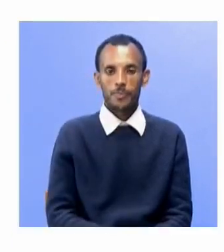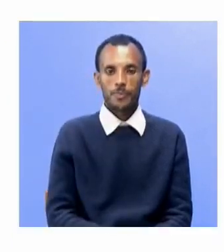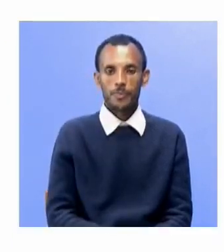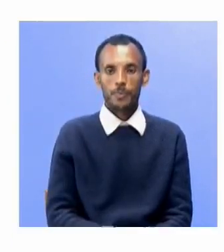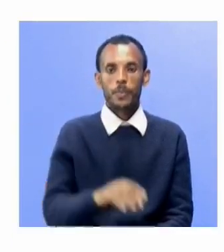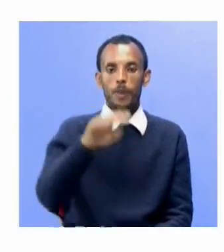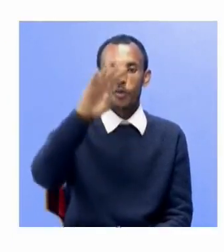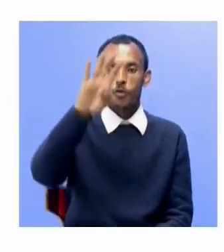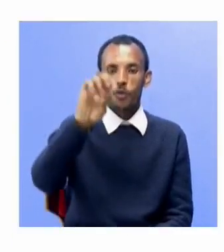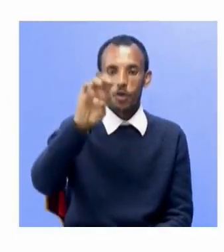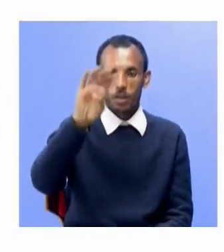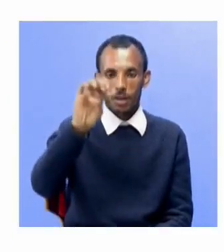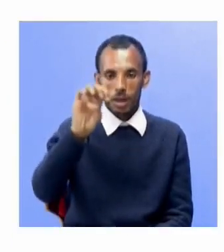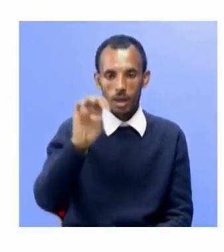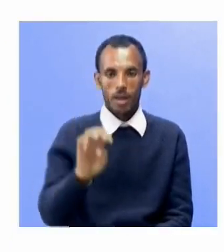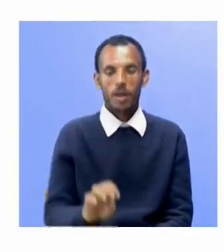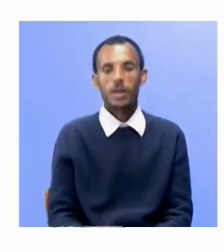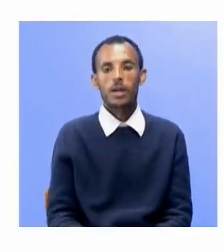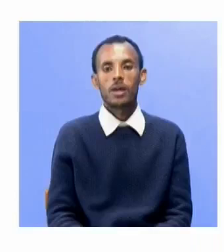40,